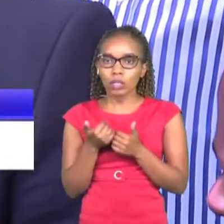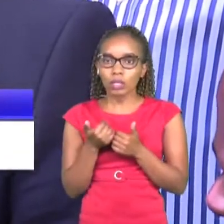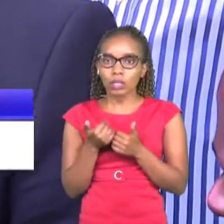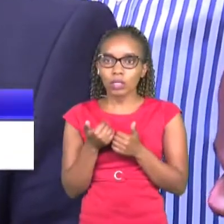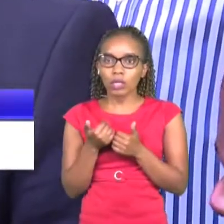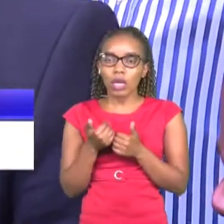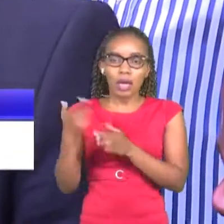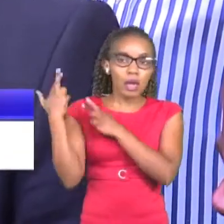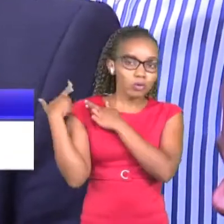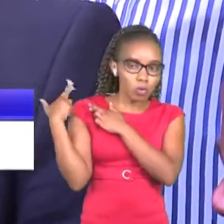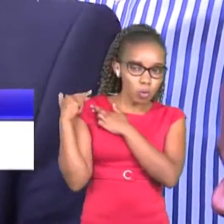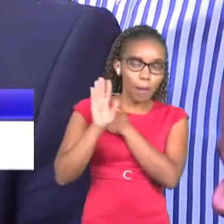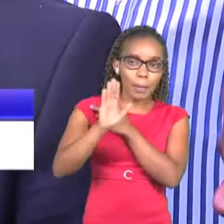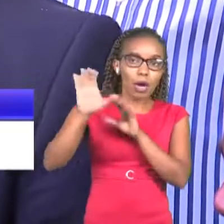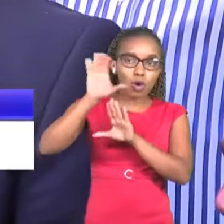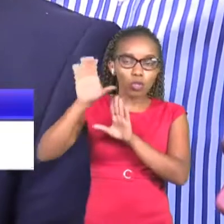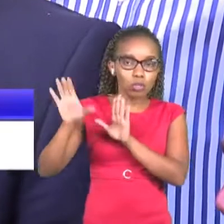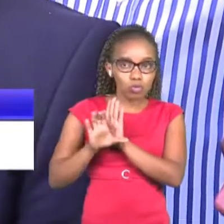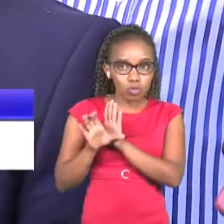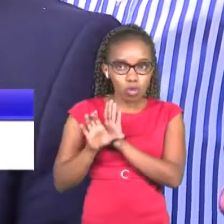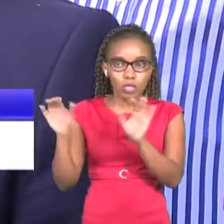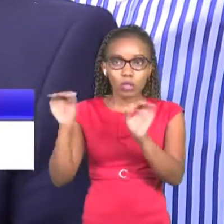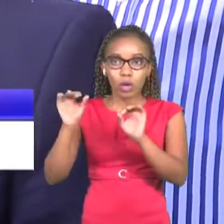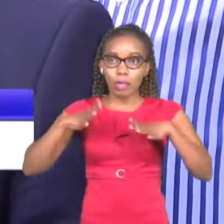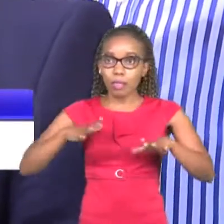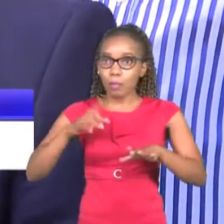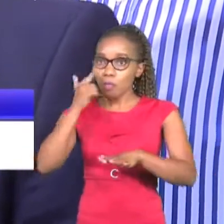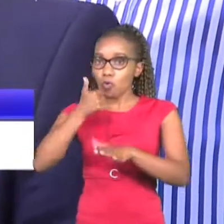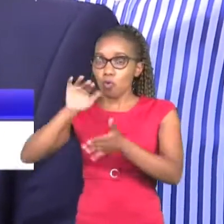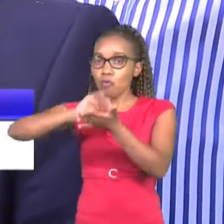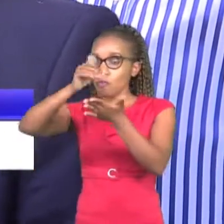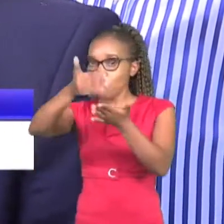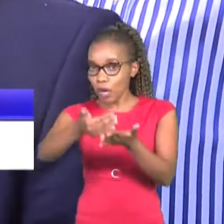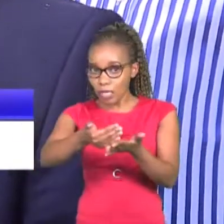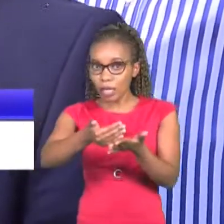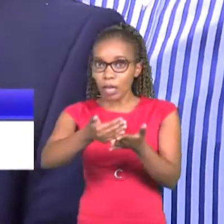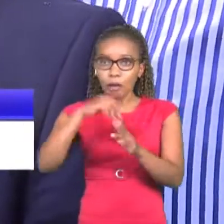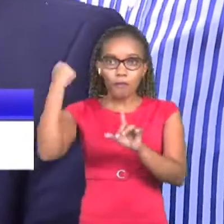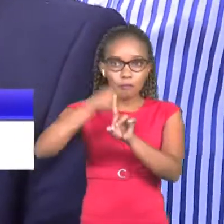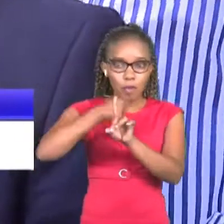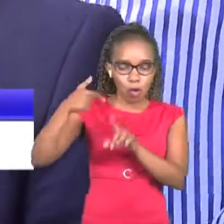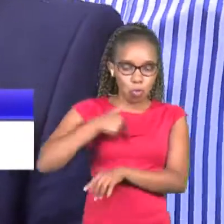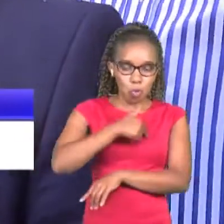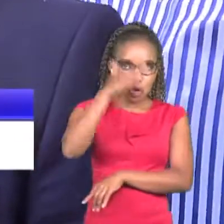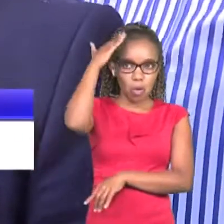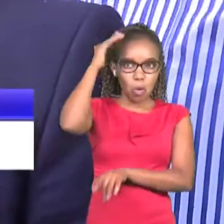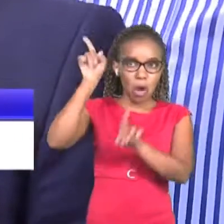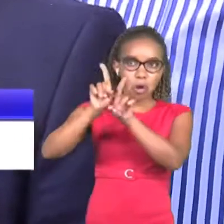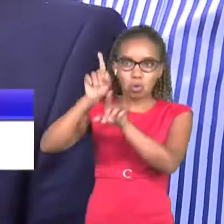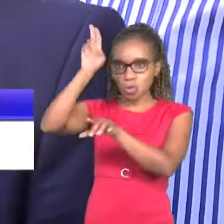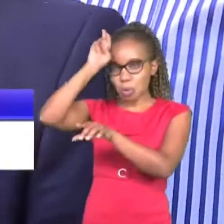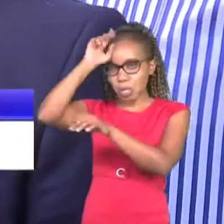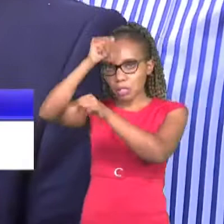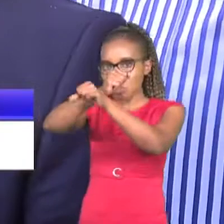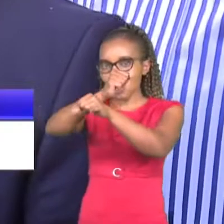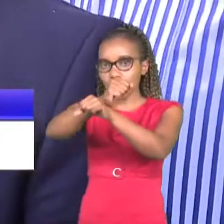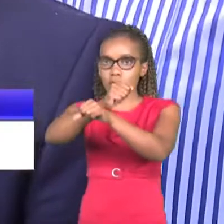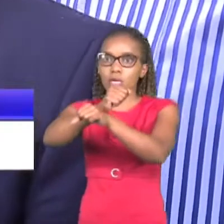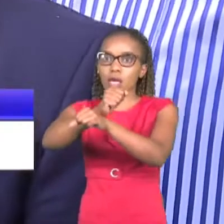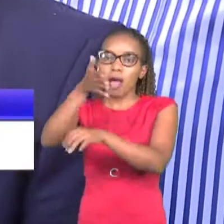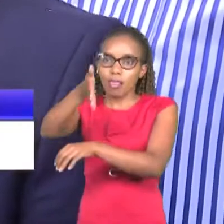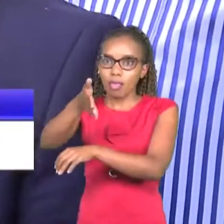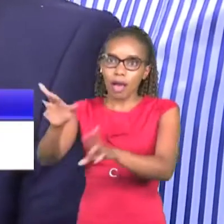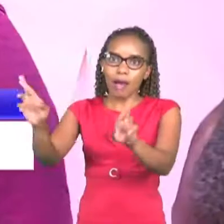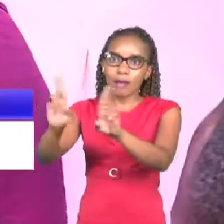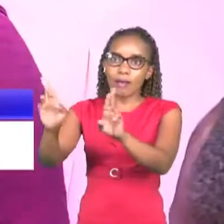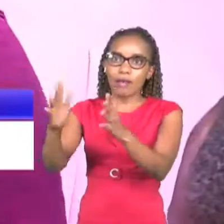responsibility. Those who planned and funded the violence are known and are obviously under the protection of the police and their masters in the Ministry of